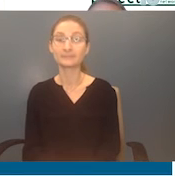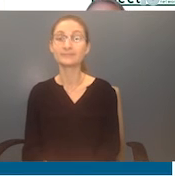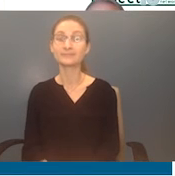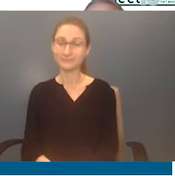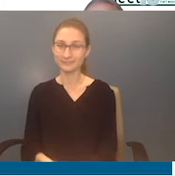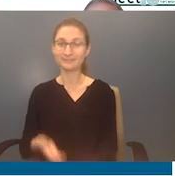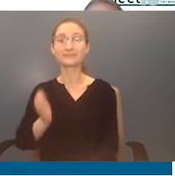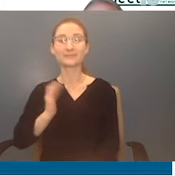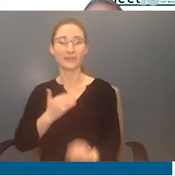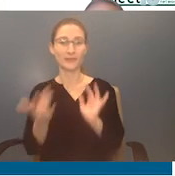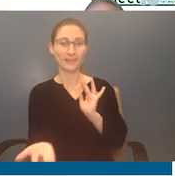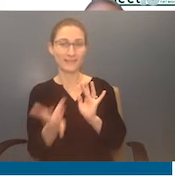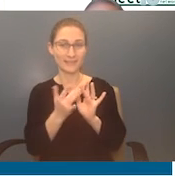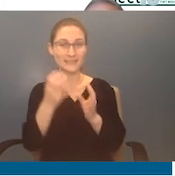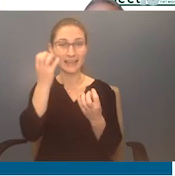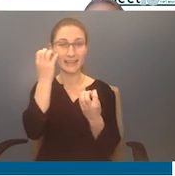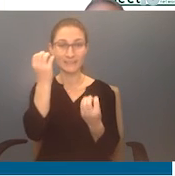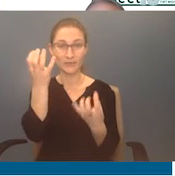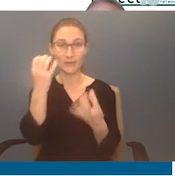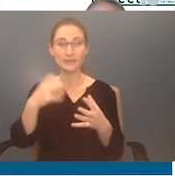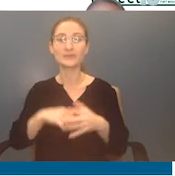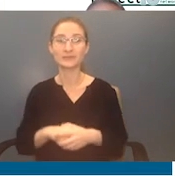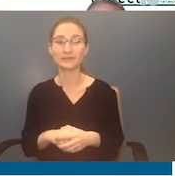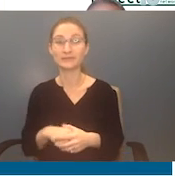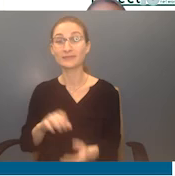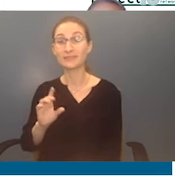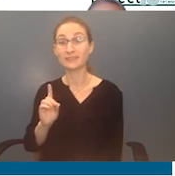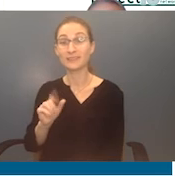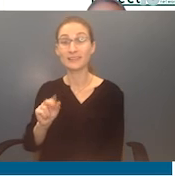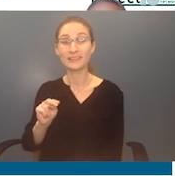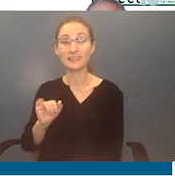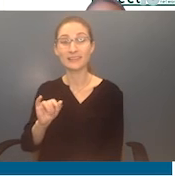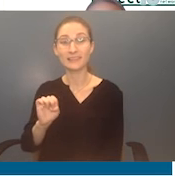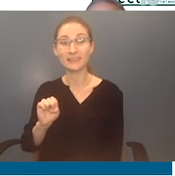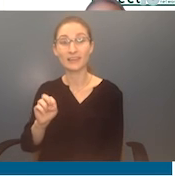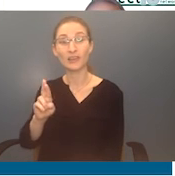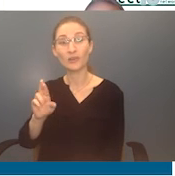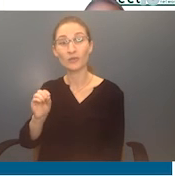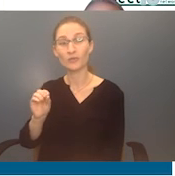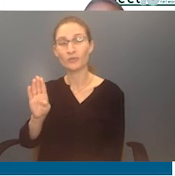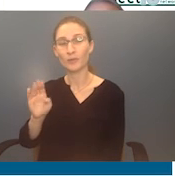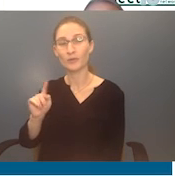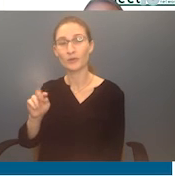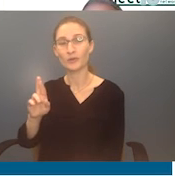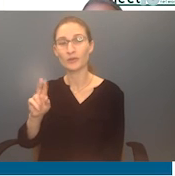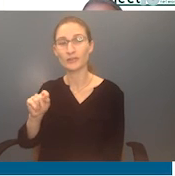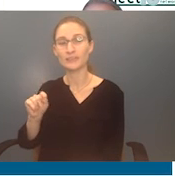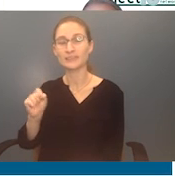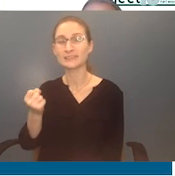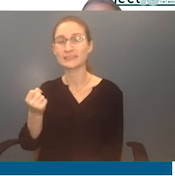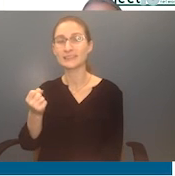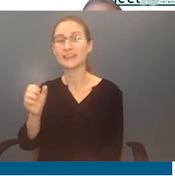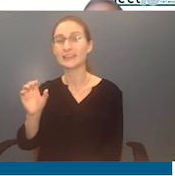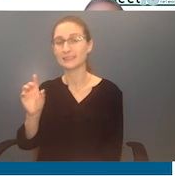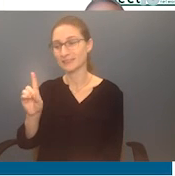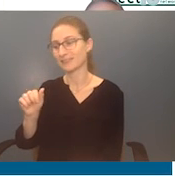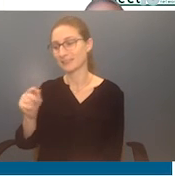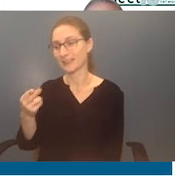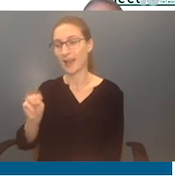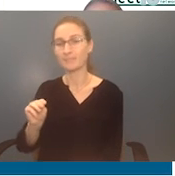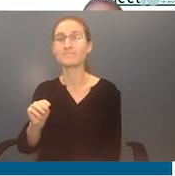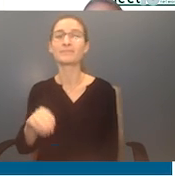And here you'll see our presenter contact information. You have Danny Roberts-Dom's information and Amanda Maggio on the